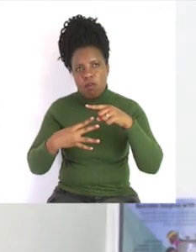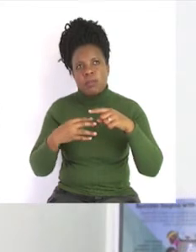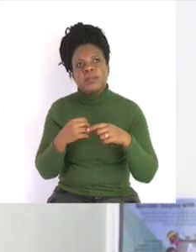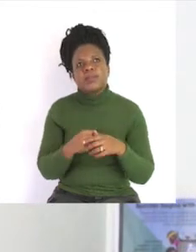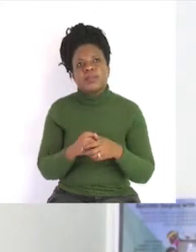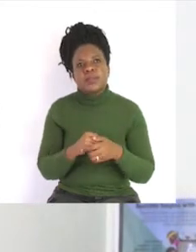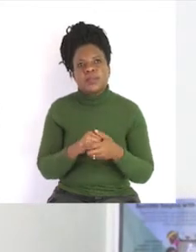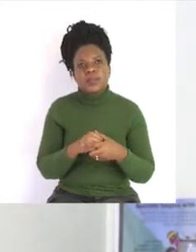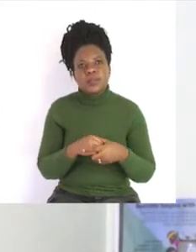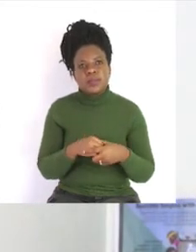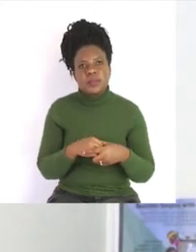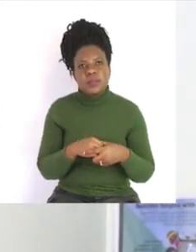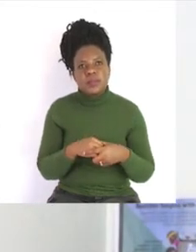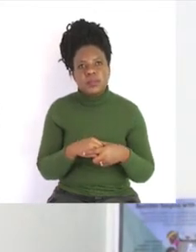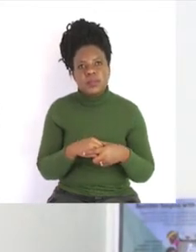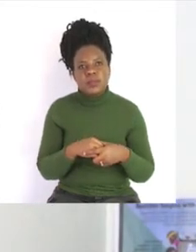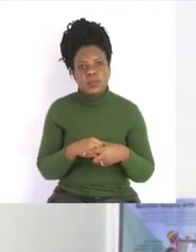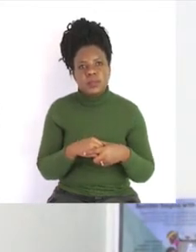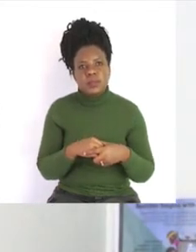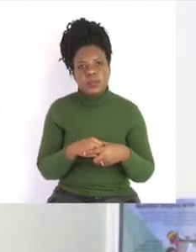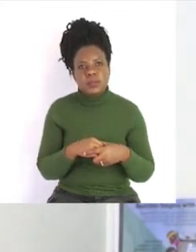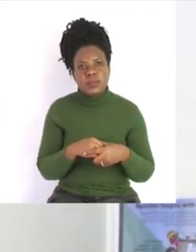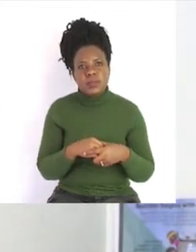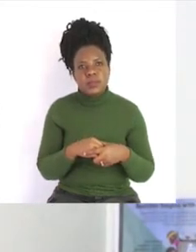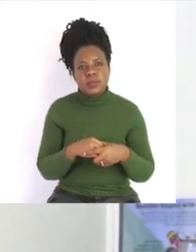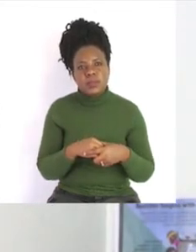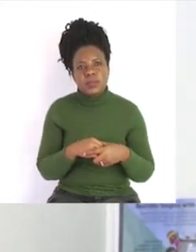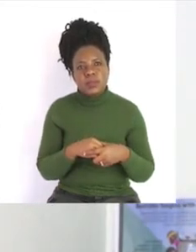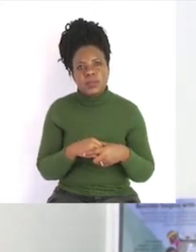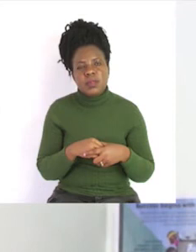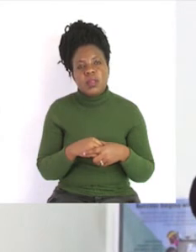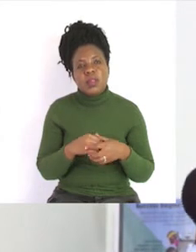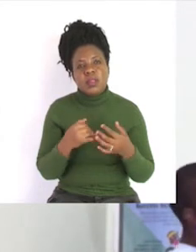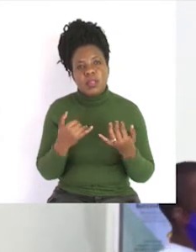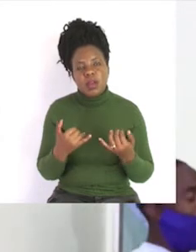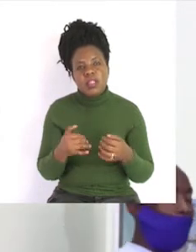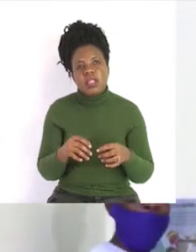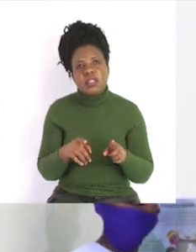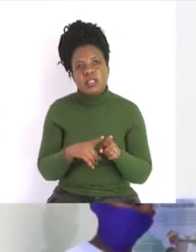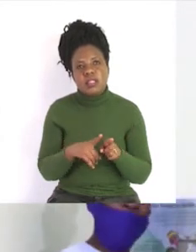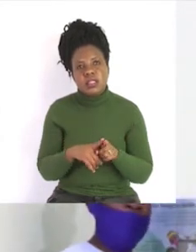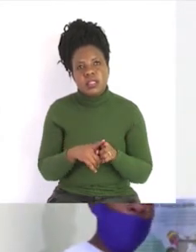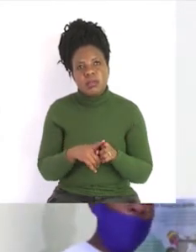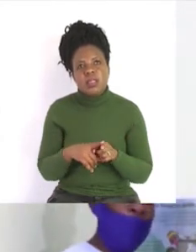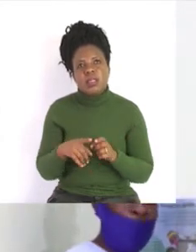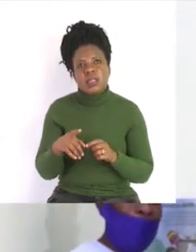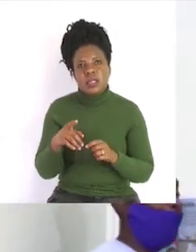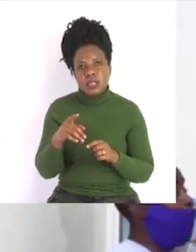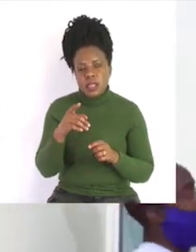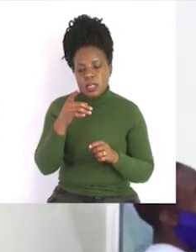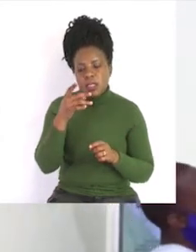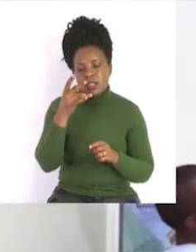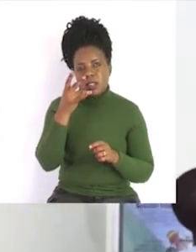like? It will look like this. 7 divided by 8. But you don't leave it there.